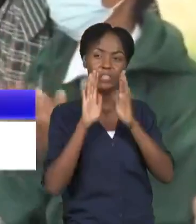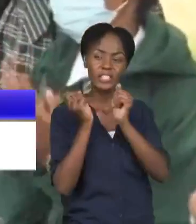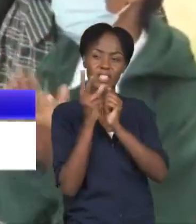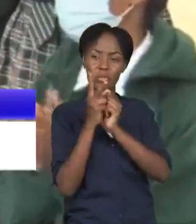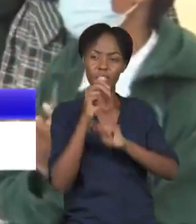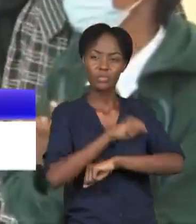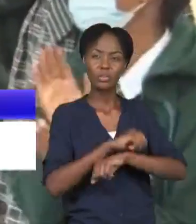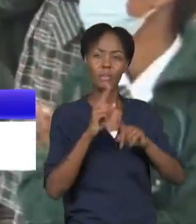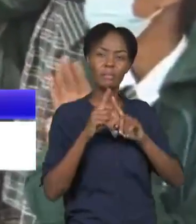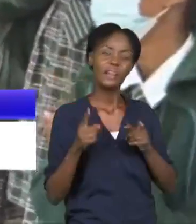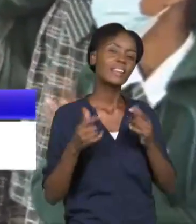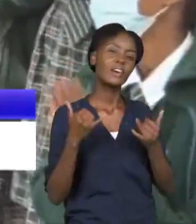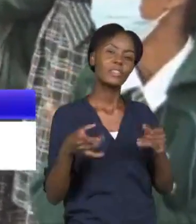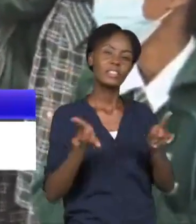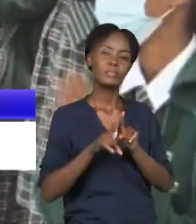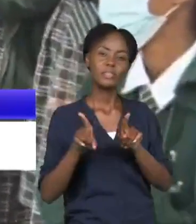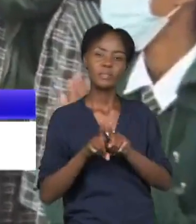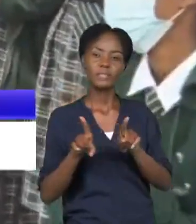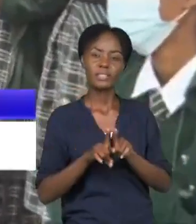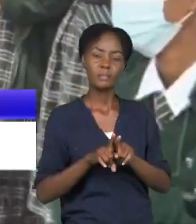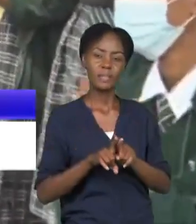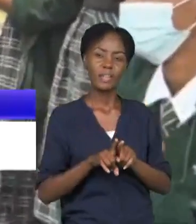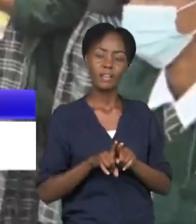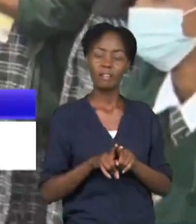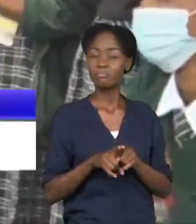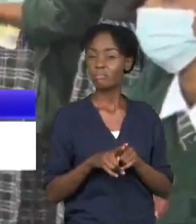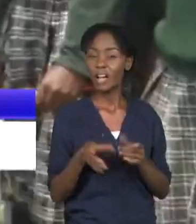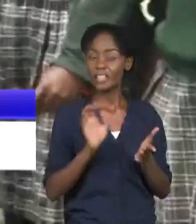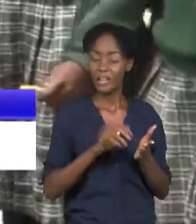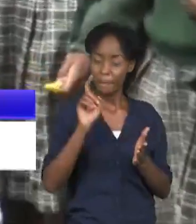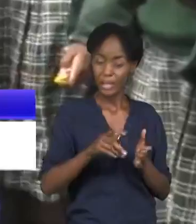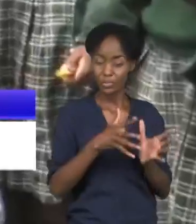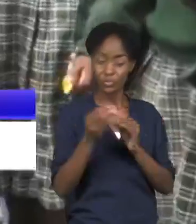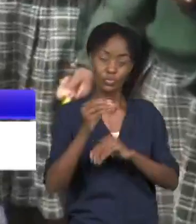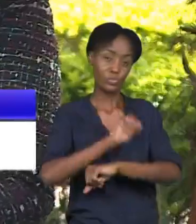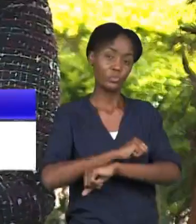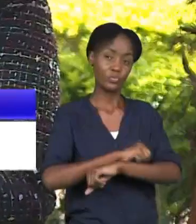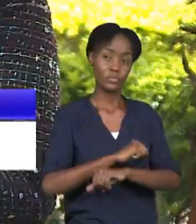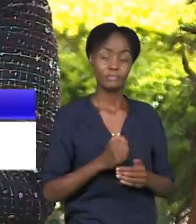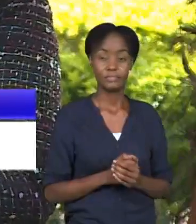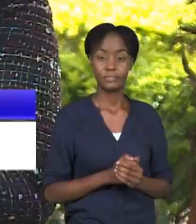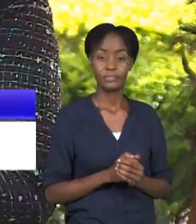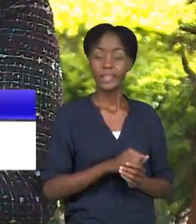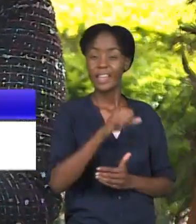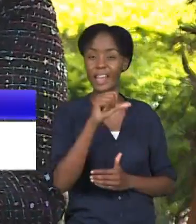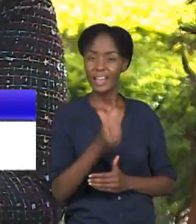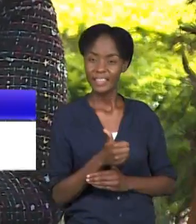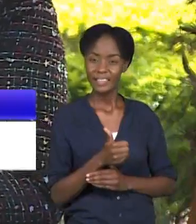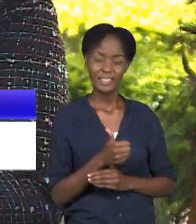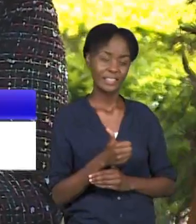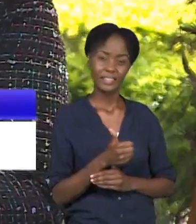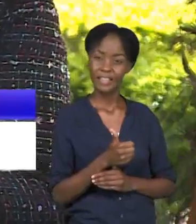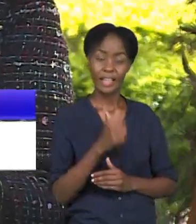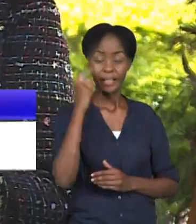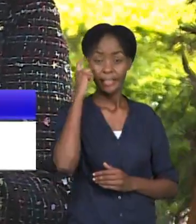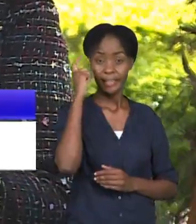being found that they still have to go back to school, even with those changes. Yeah. And there are those ones who had not begun the changes, but because of